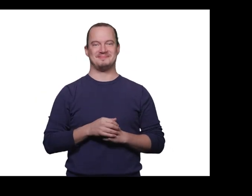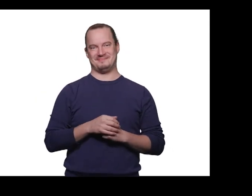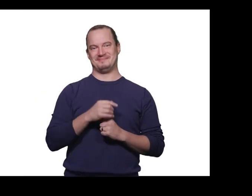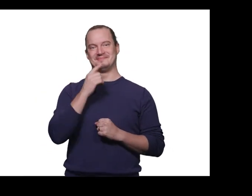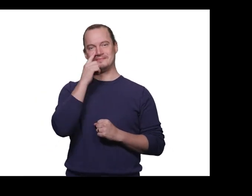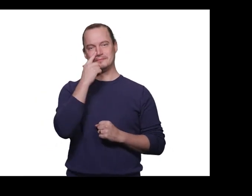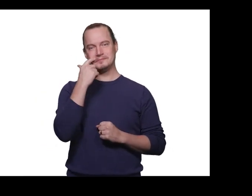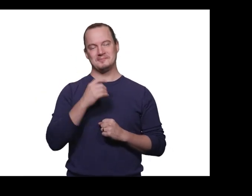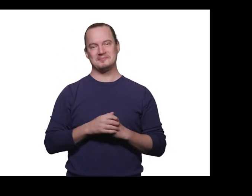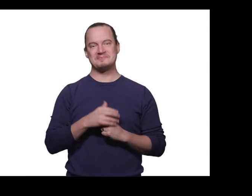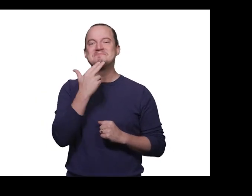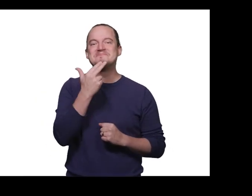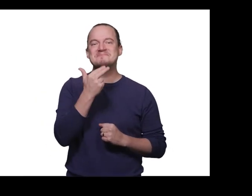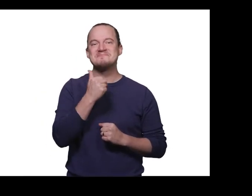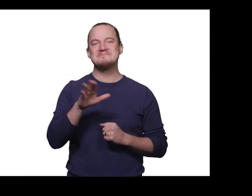Hi.